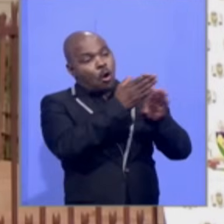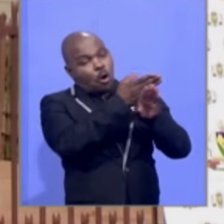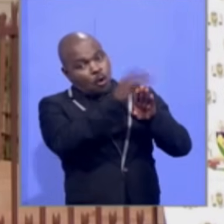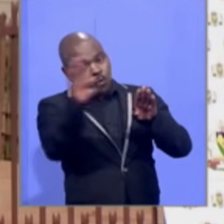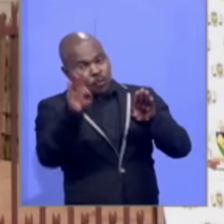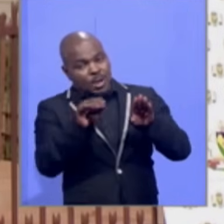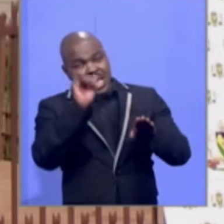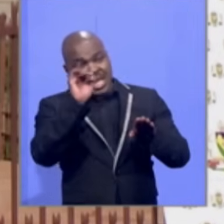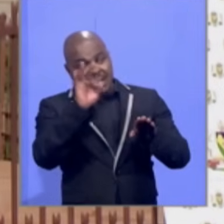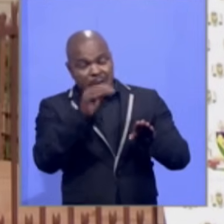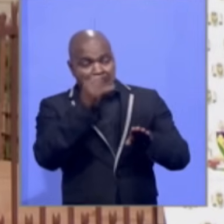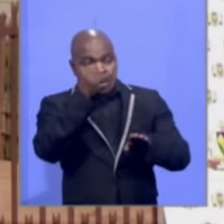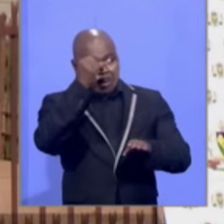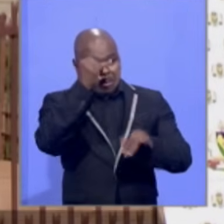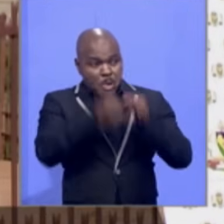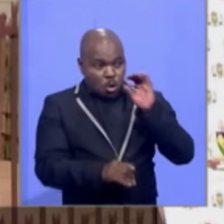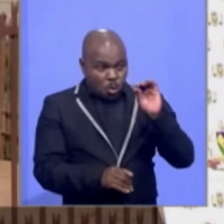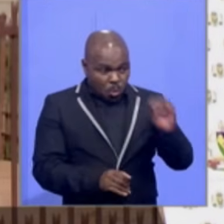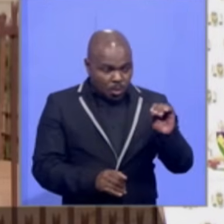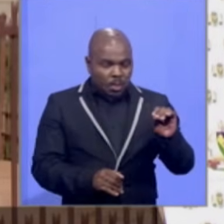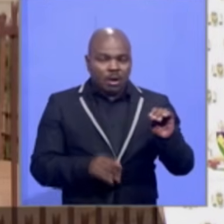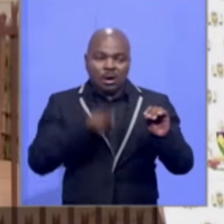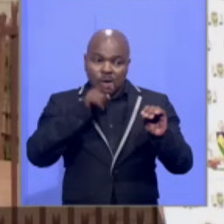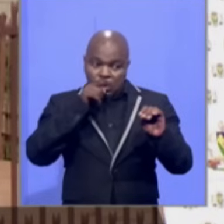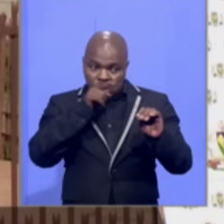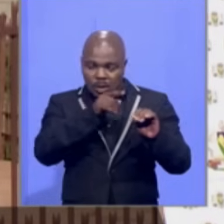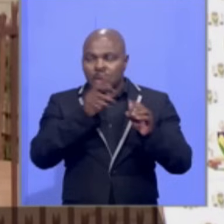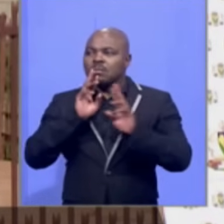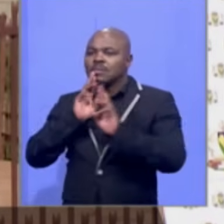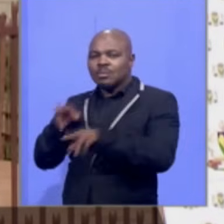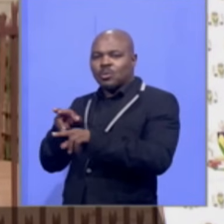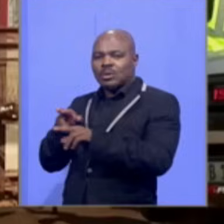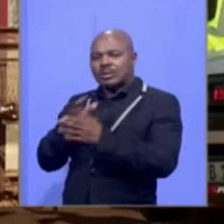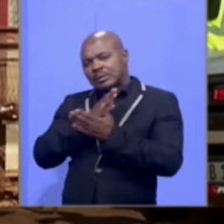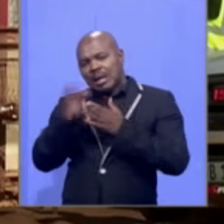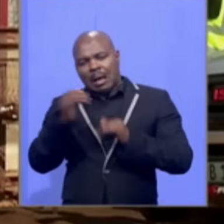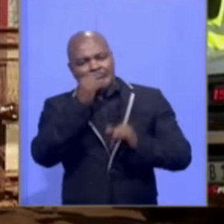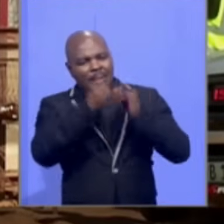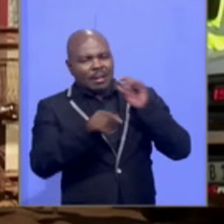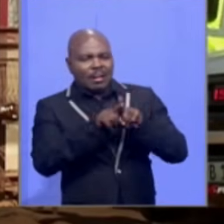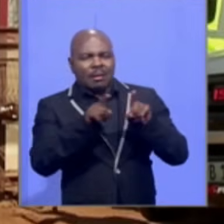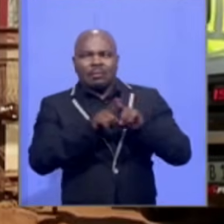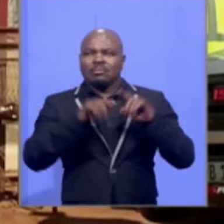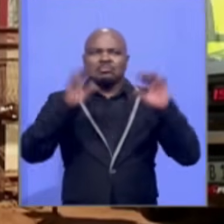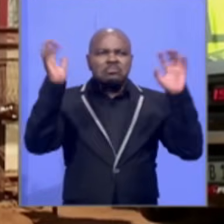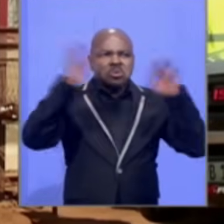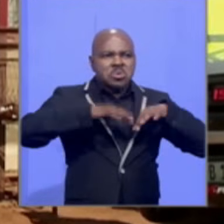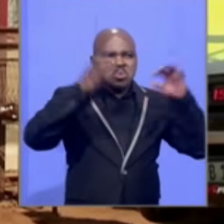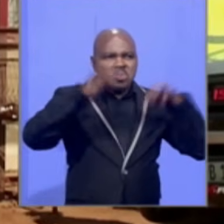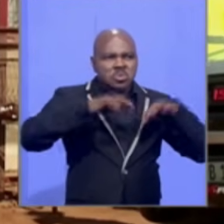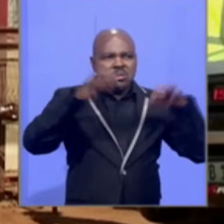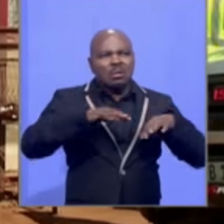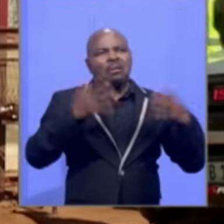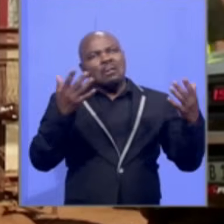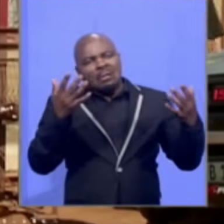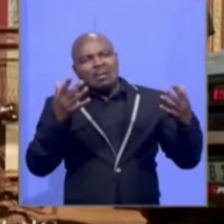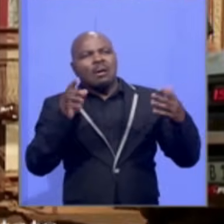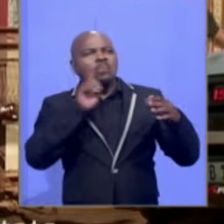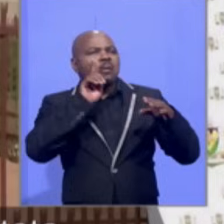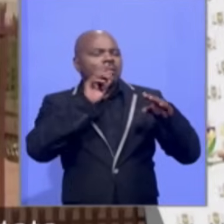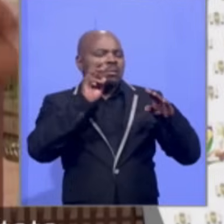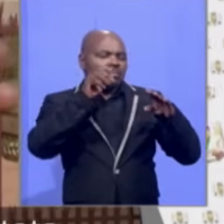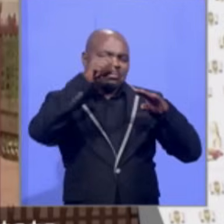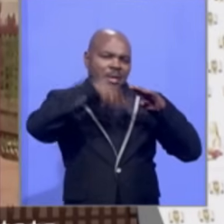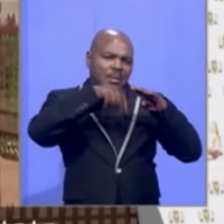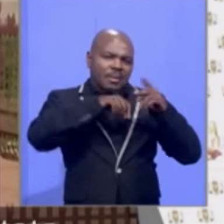hona le diphoso tse etsaetseng ba di report ka pelenyana. Tse ding tsa diphoso ke diphoso tsa hore neng pula ha ena metsi a sa kena ka tlung. Tse ding tsa diphoso ke